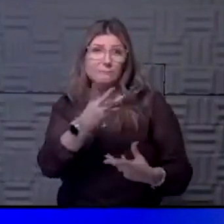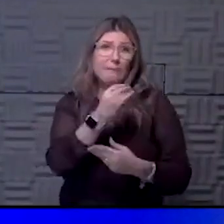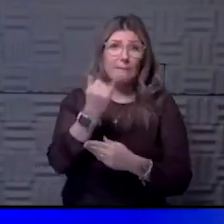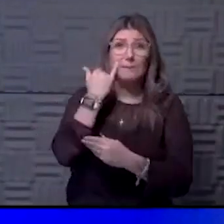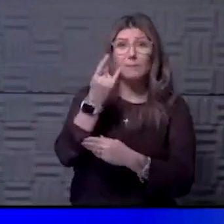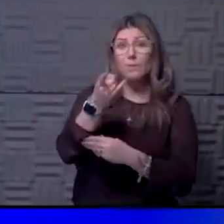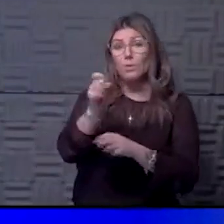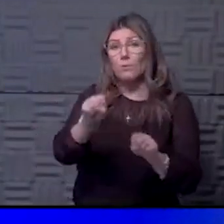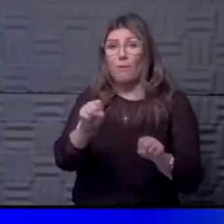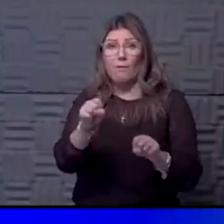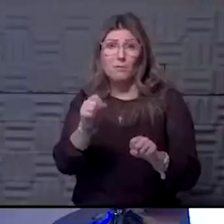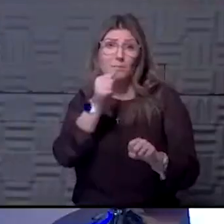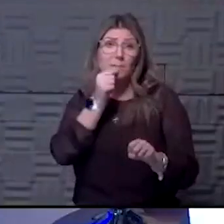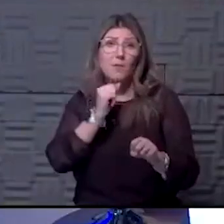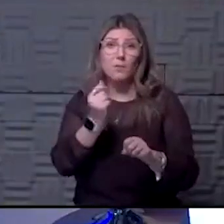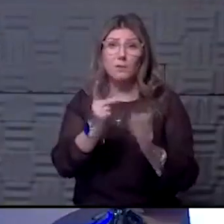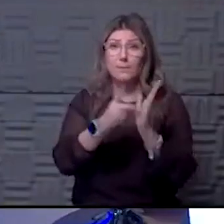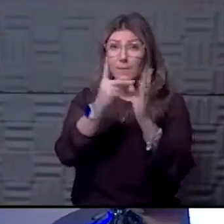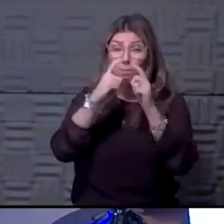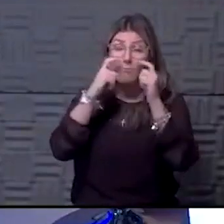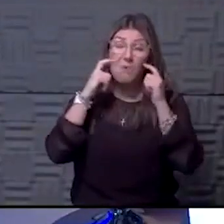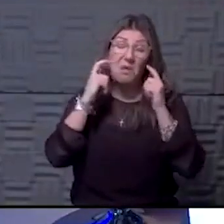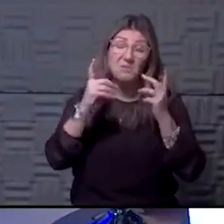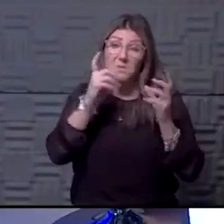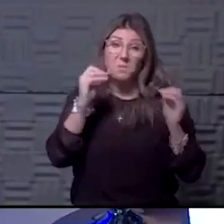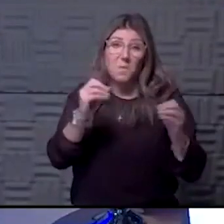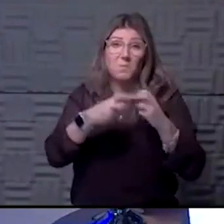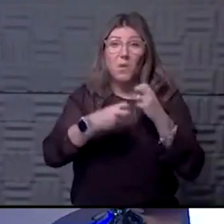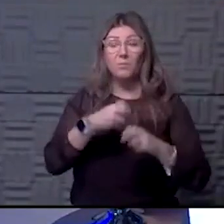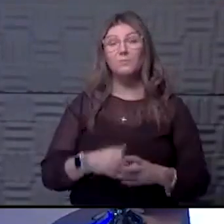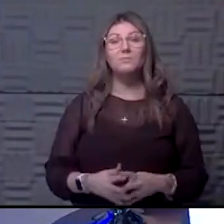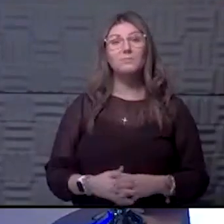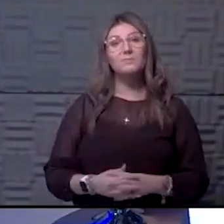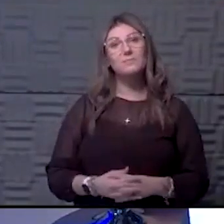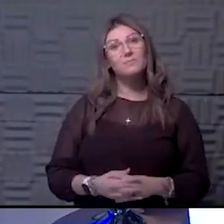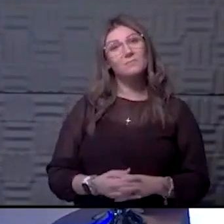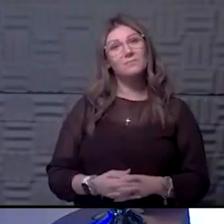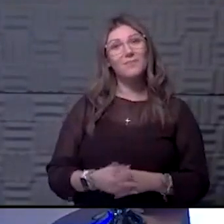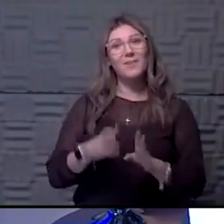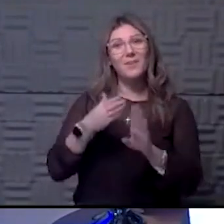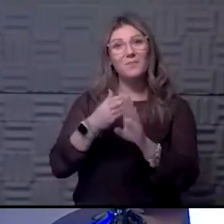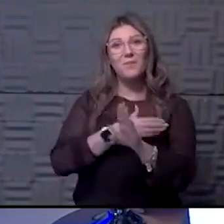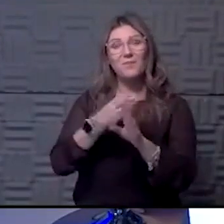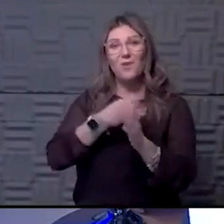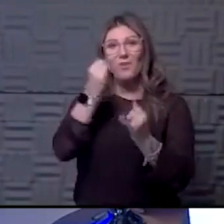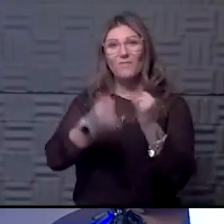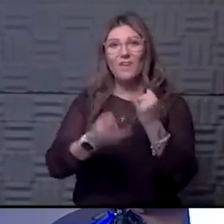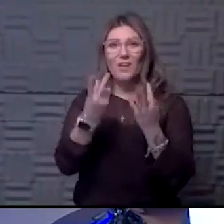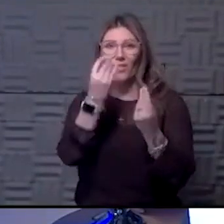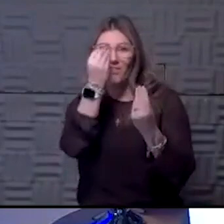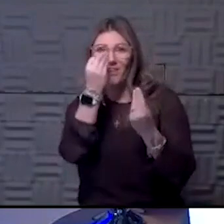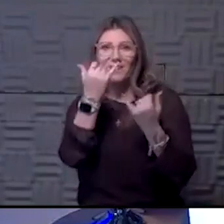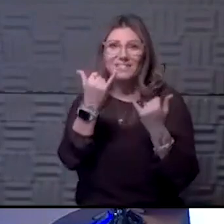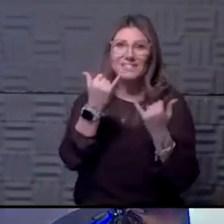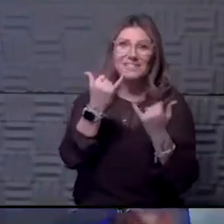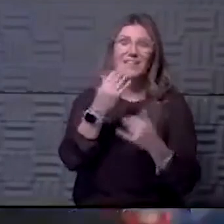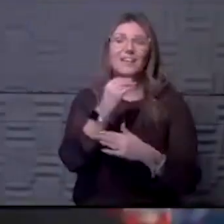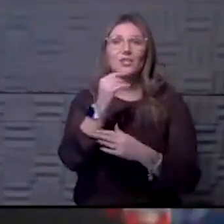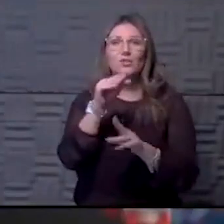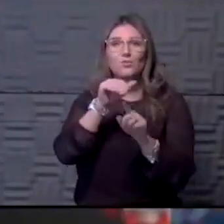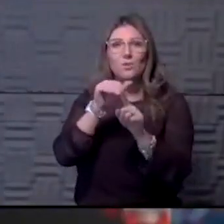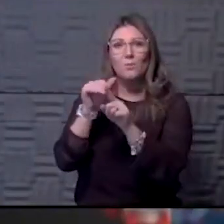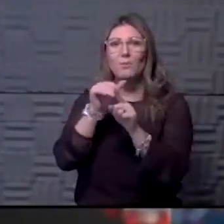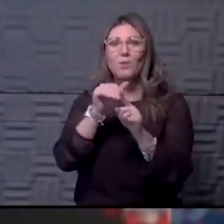it, I don't have a problem with that. All right. Before we get to final thoughts today, just a reminder that tomorrow, Dr. Kevin